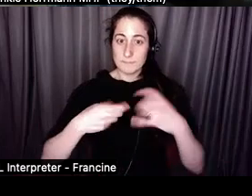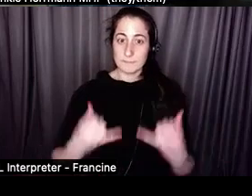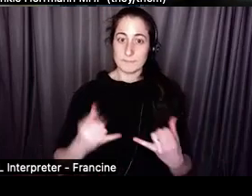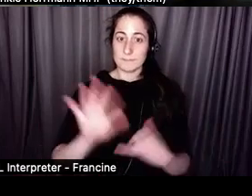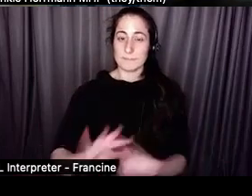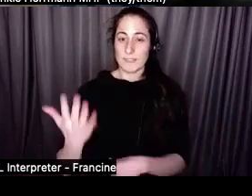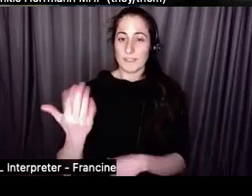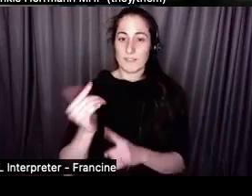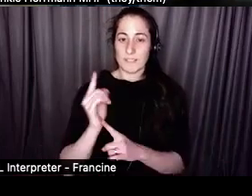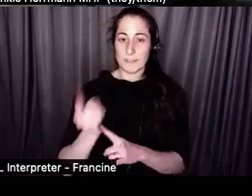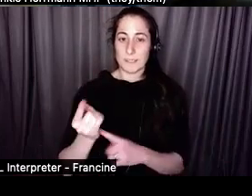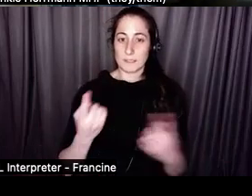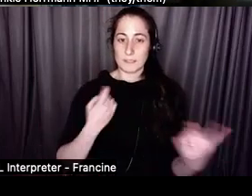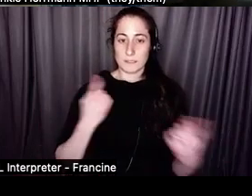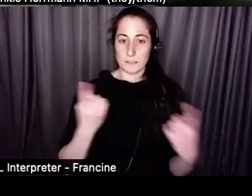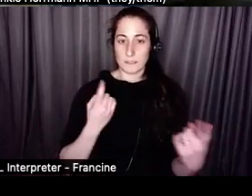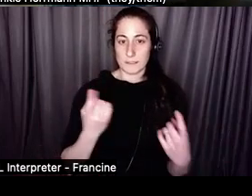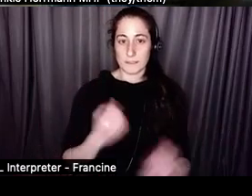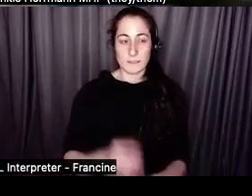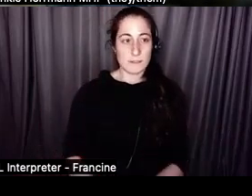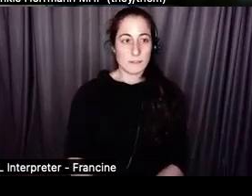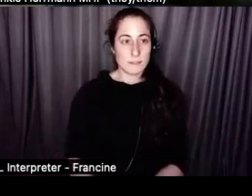15 minutes for questions